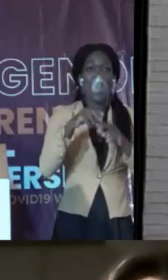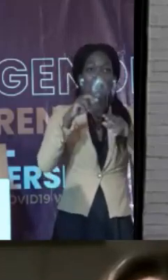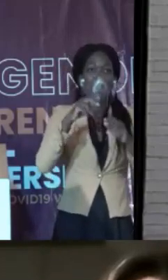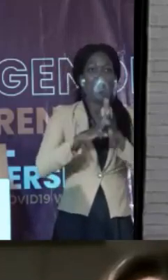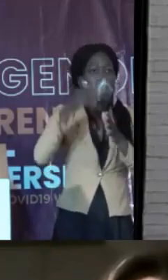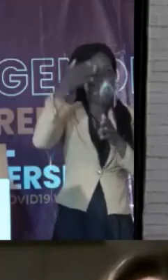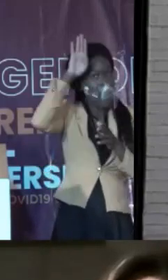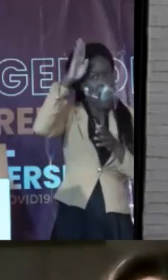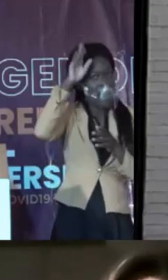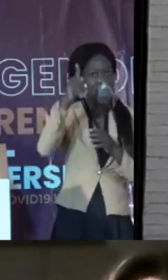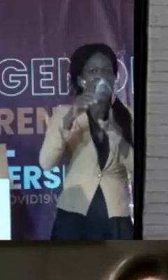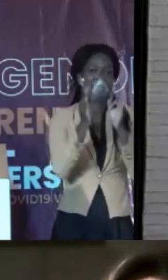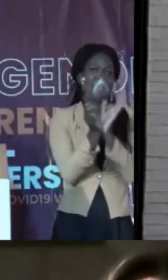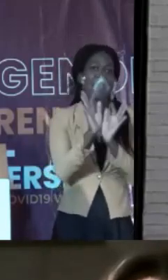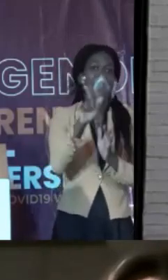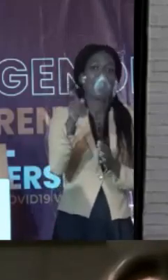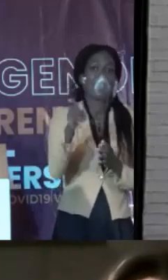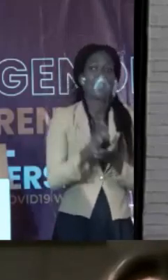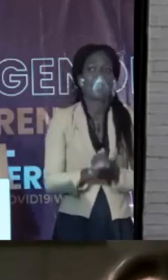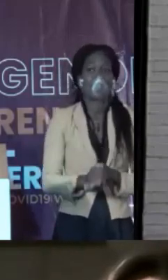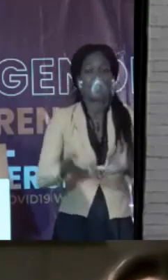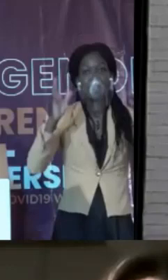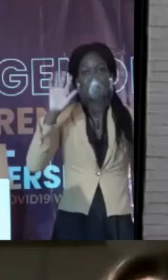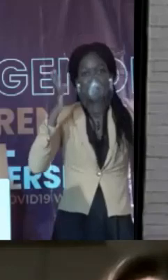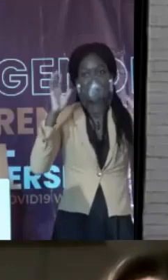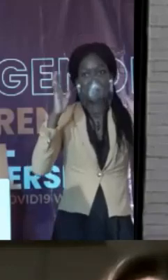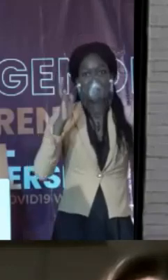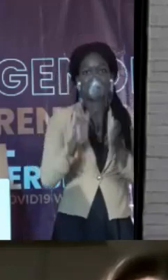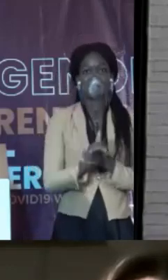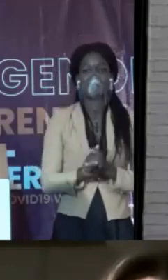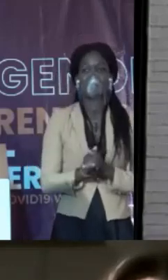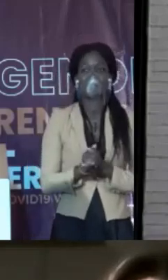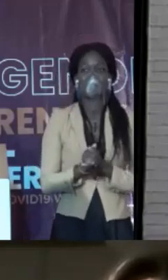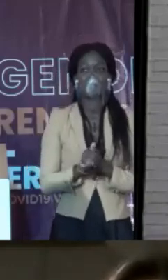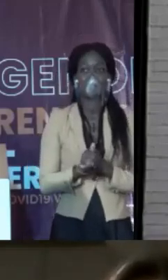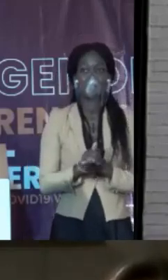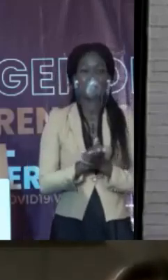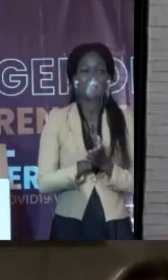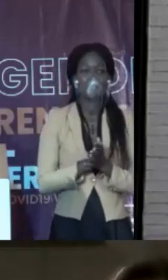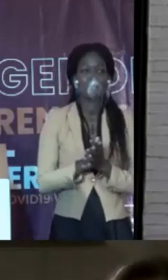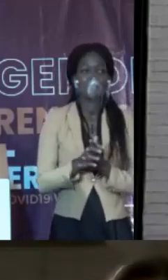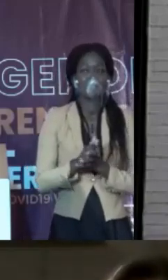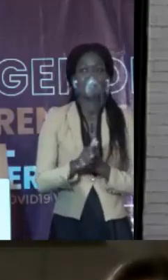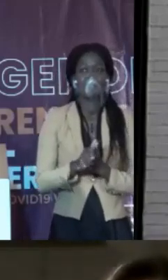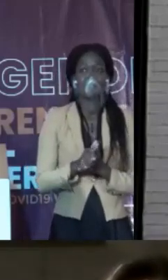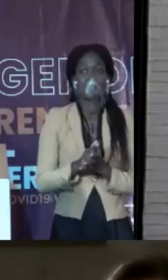Ireland, with her family. A round of applause for her, please.